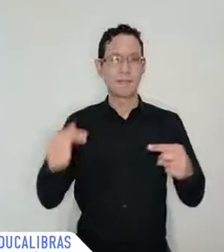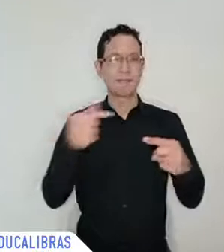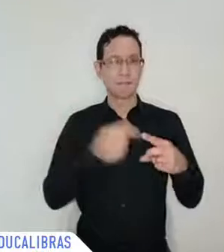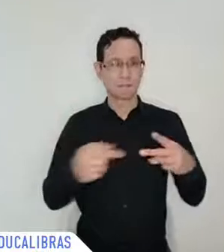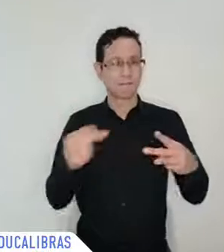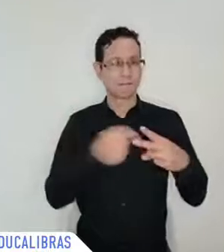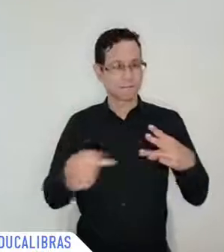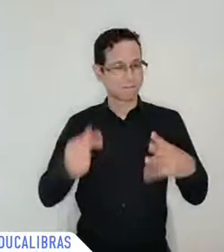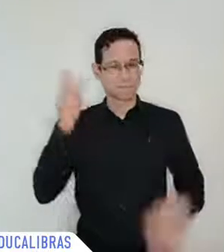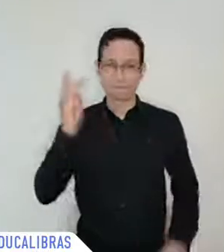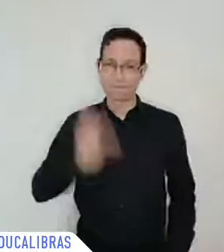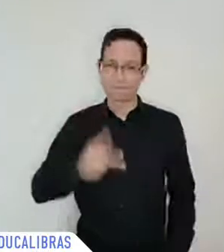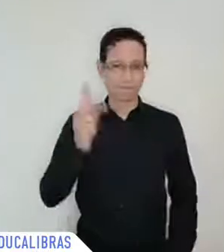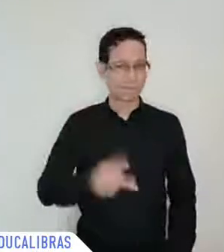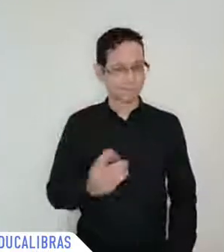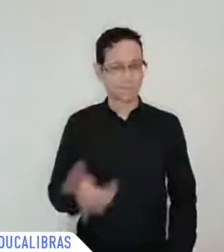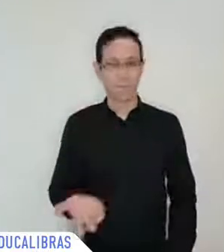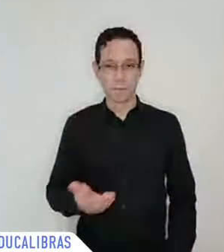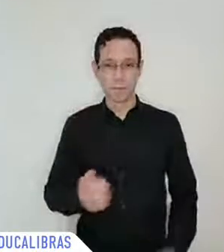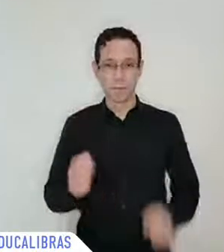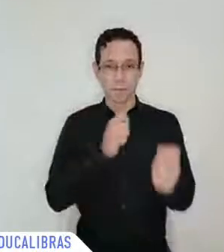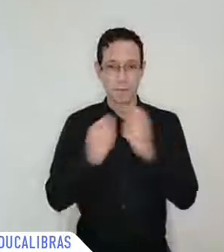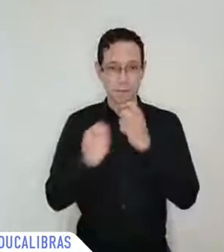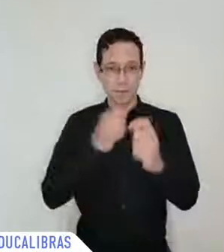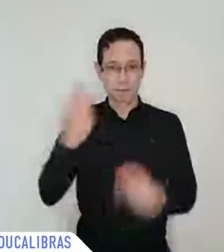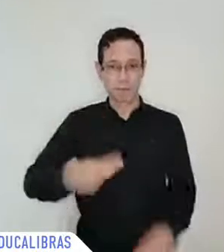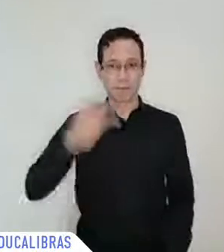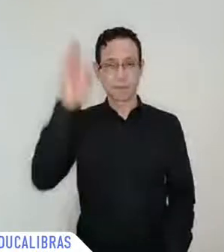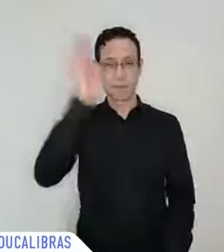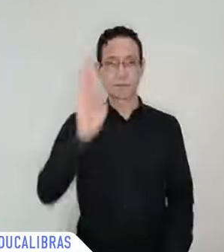happening almost every week now.